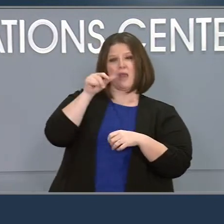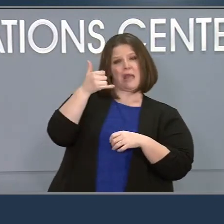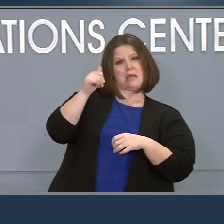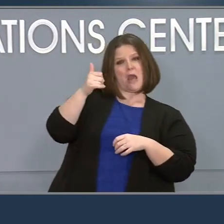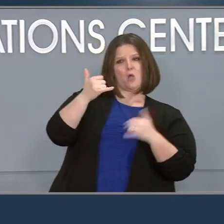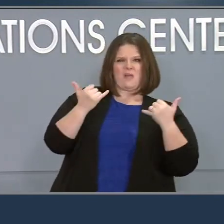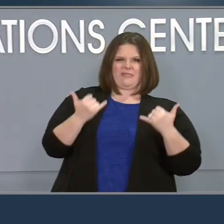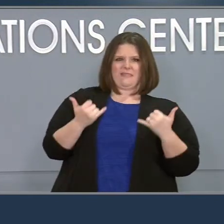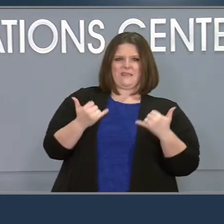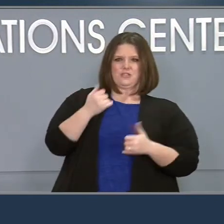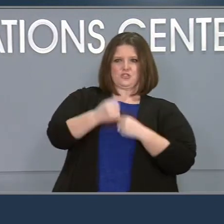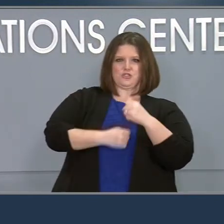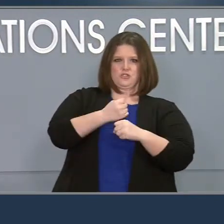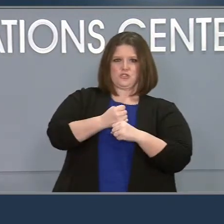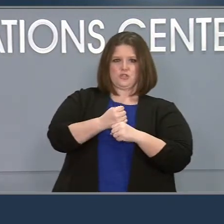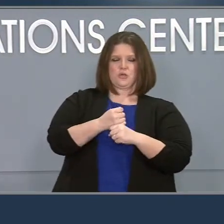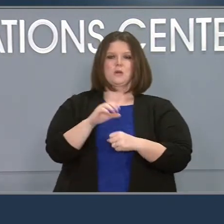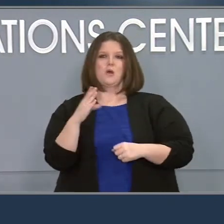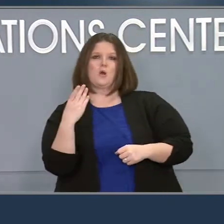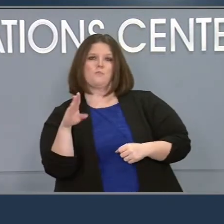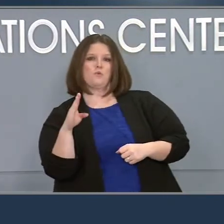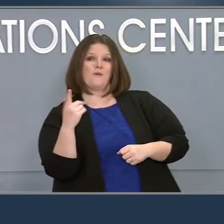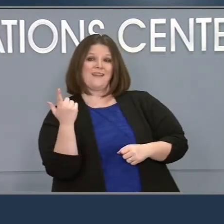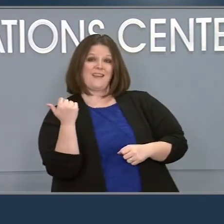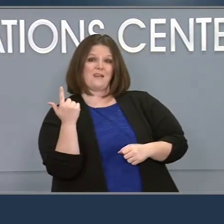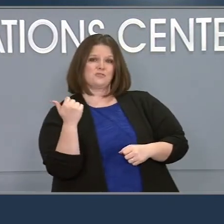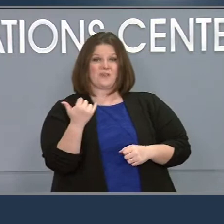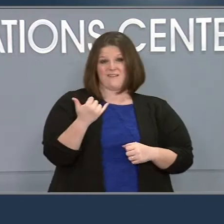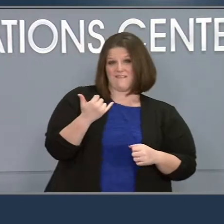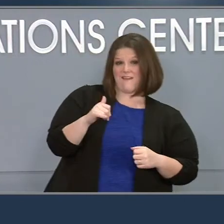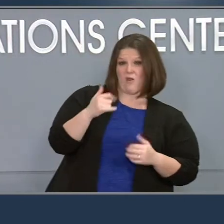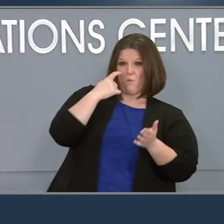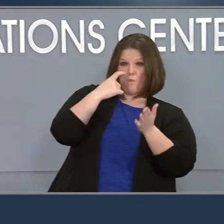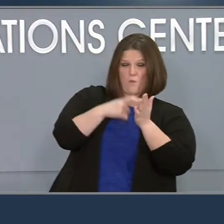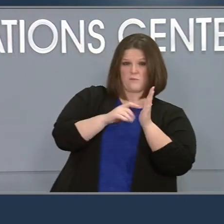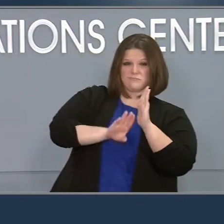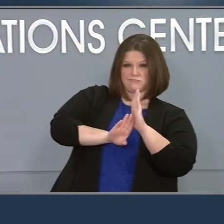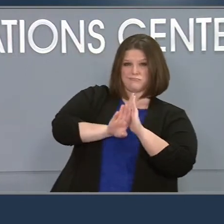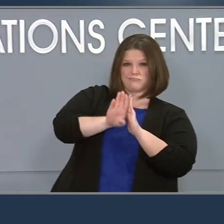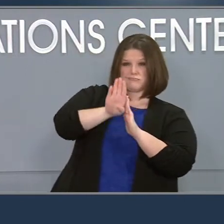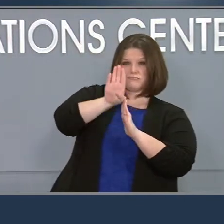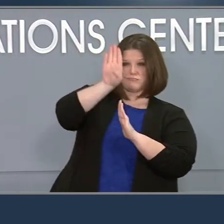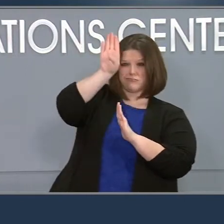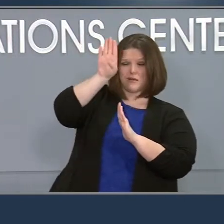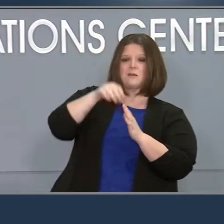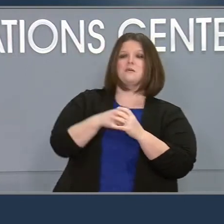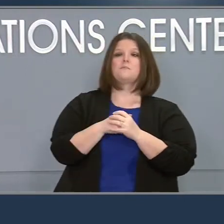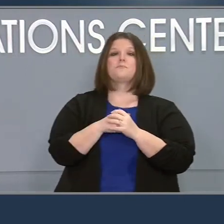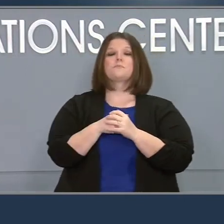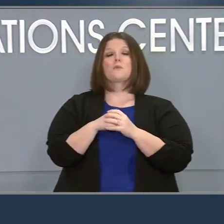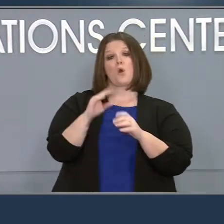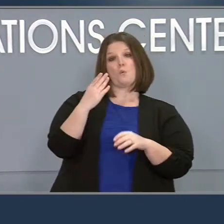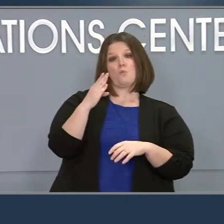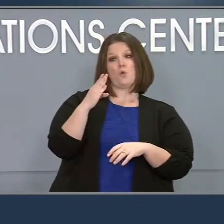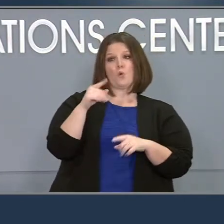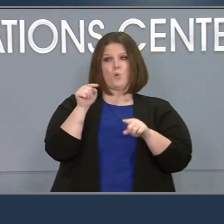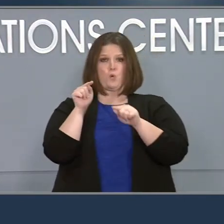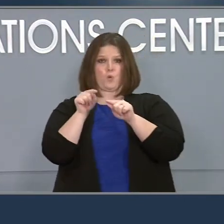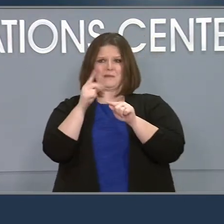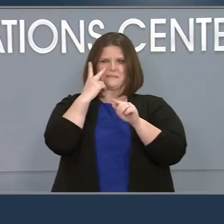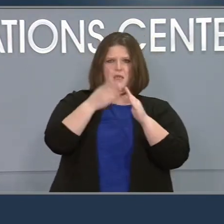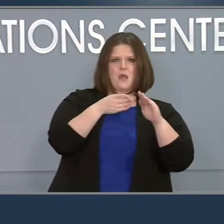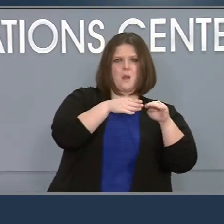rise. The blue line is last year's trend, and you can see that it is steeper and faster rate of increase than what we